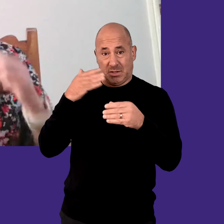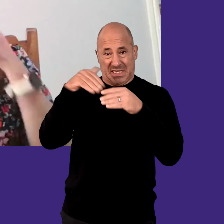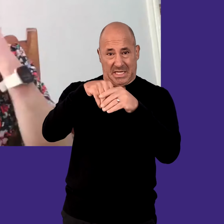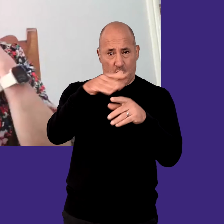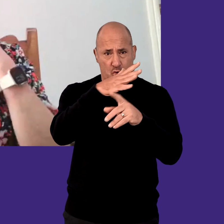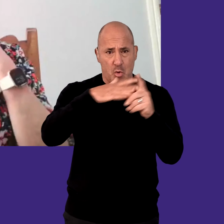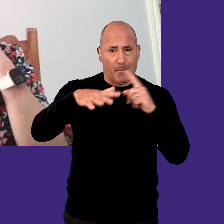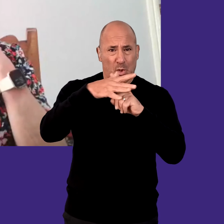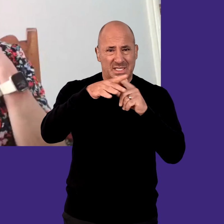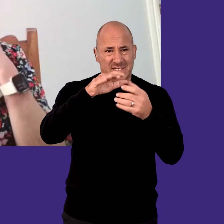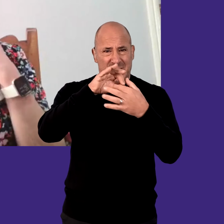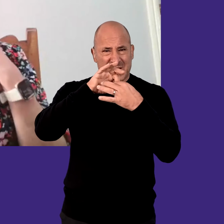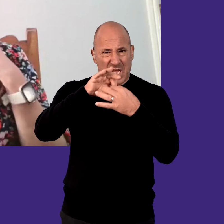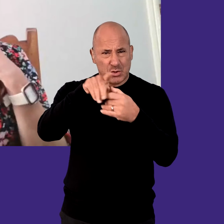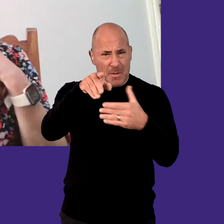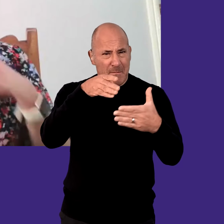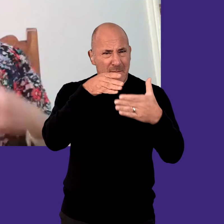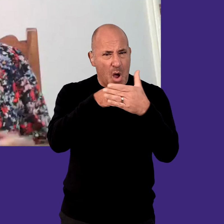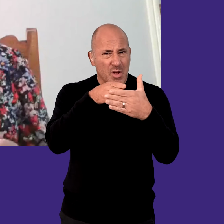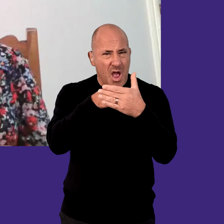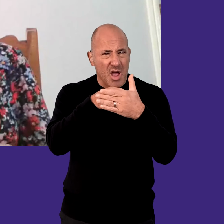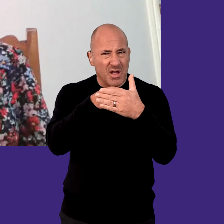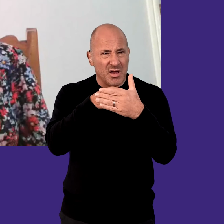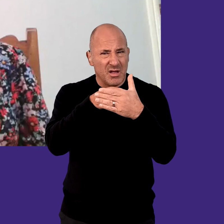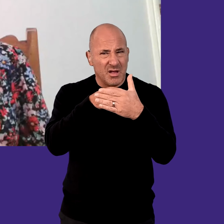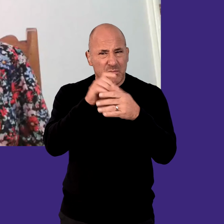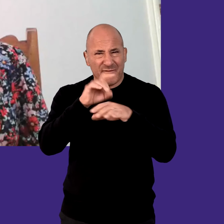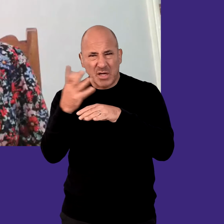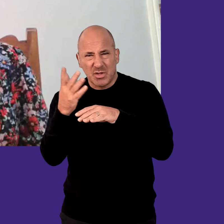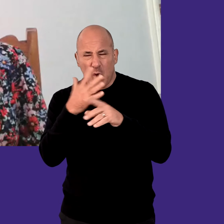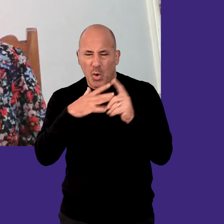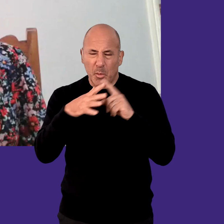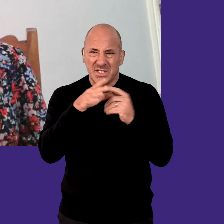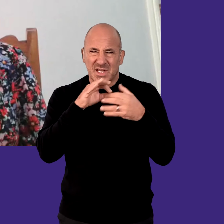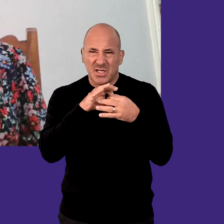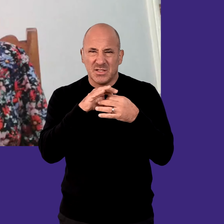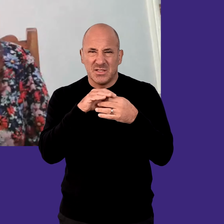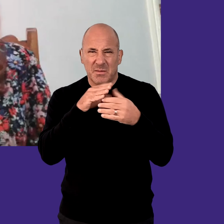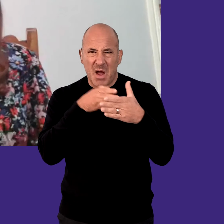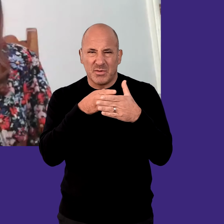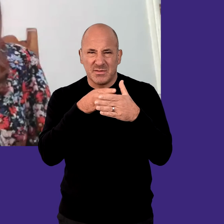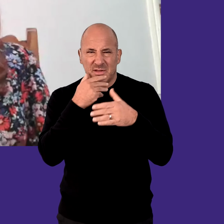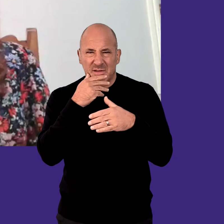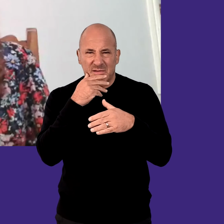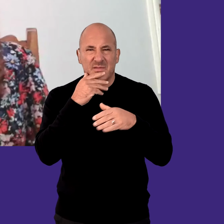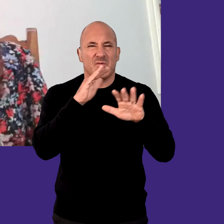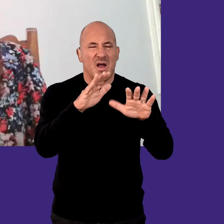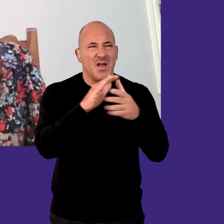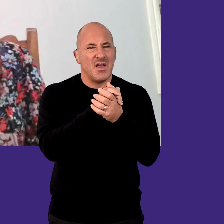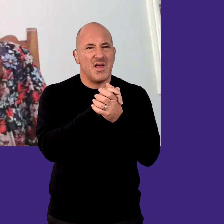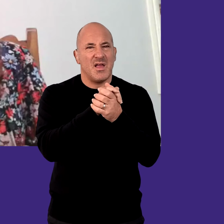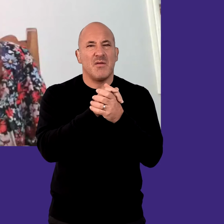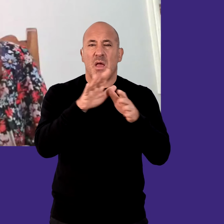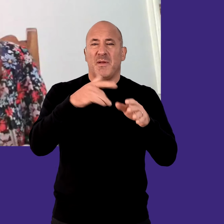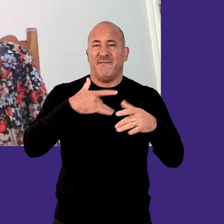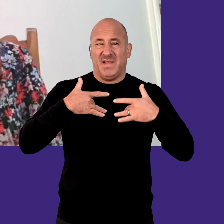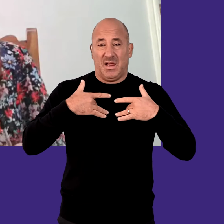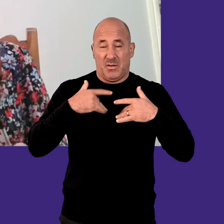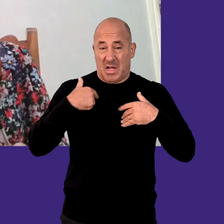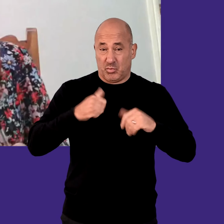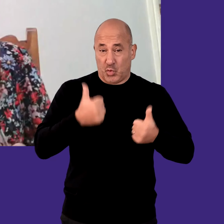I think the barrier for the working with professionals or for the